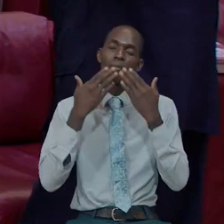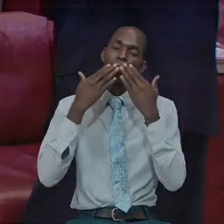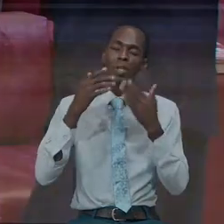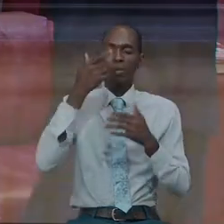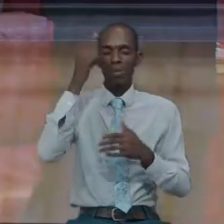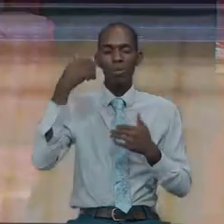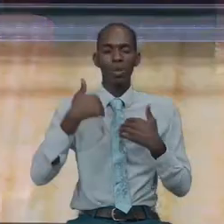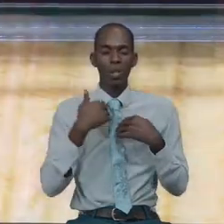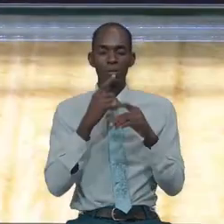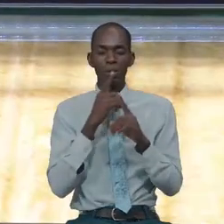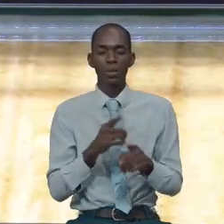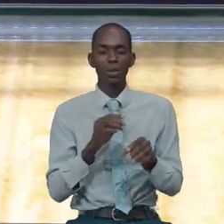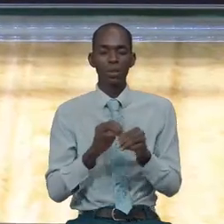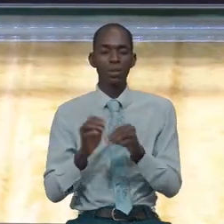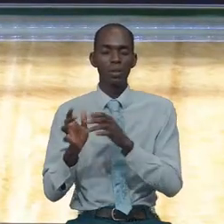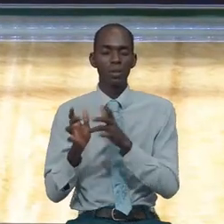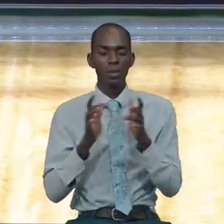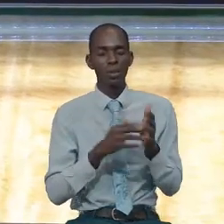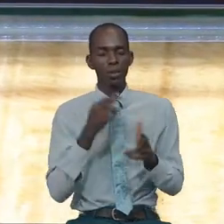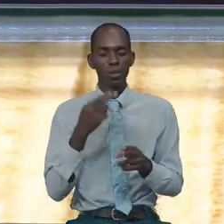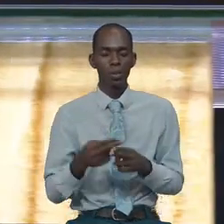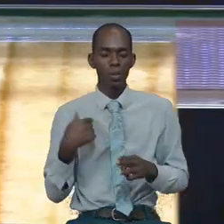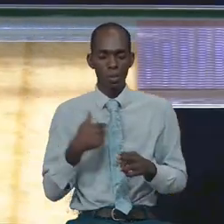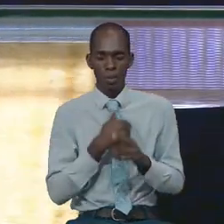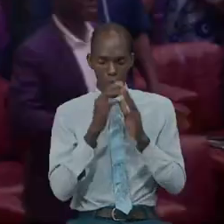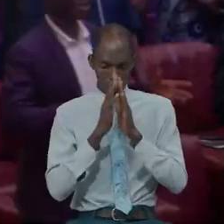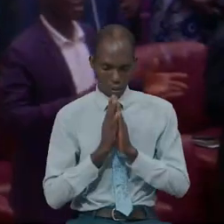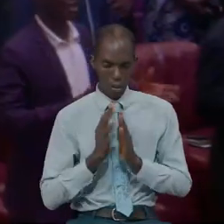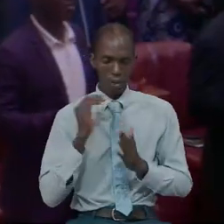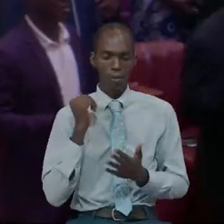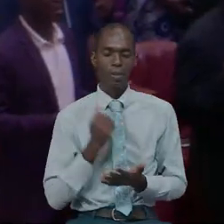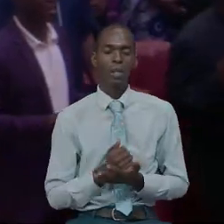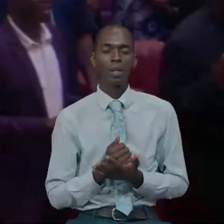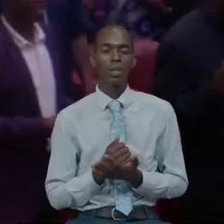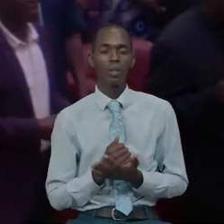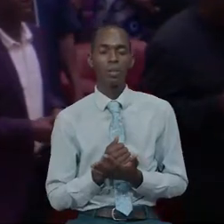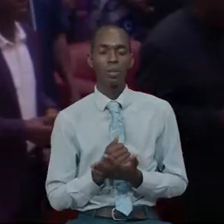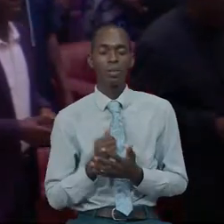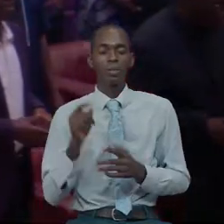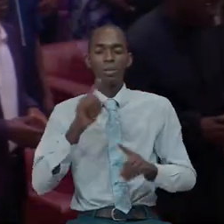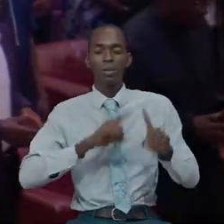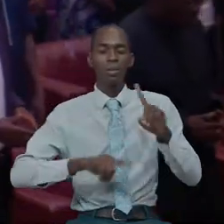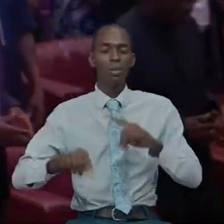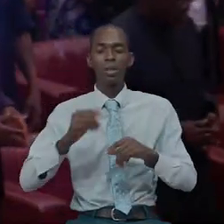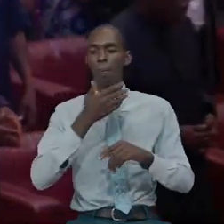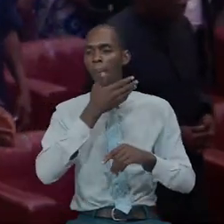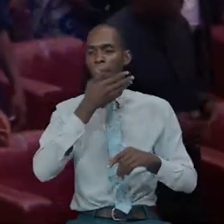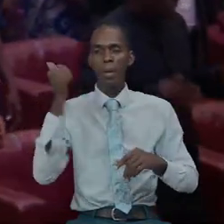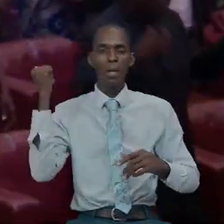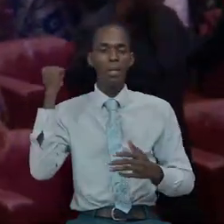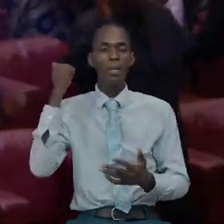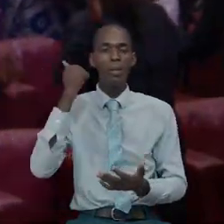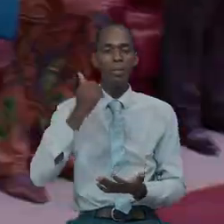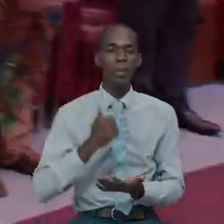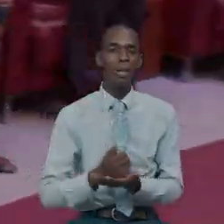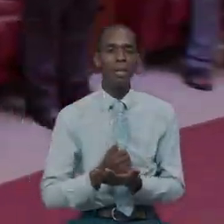know you have answered. In Jesus' name we pray. Give me good and better.